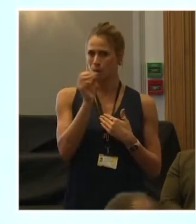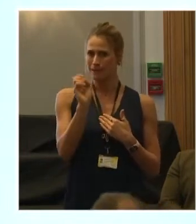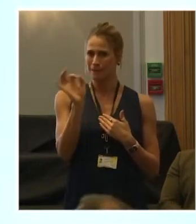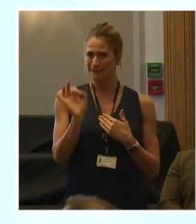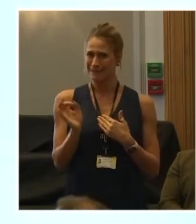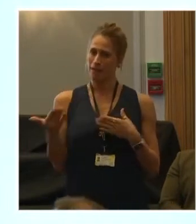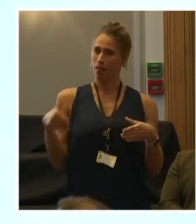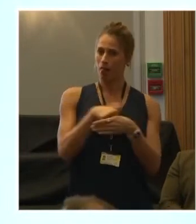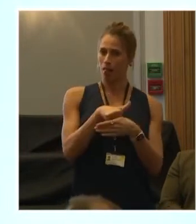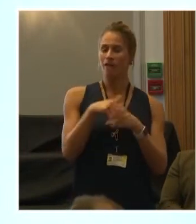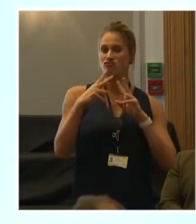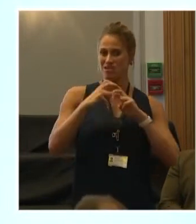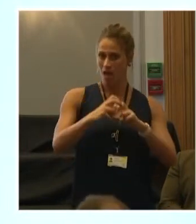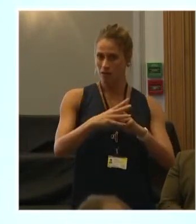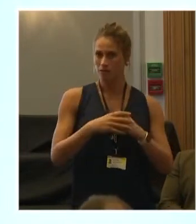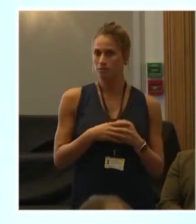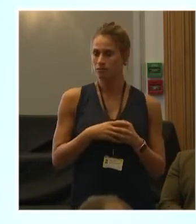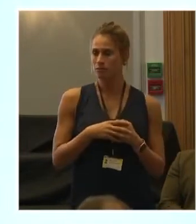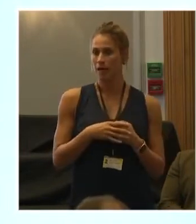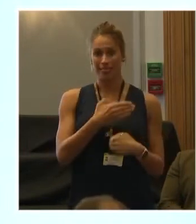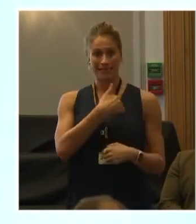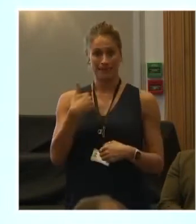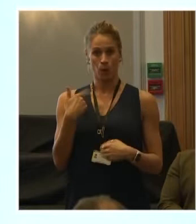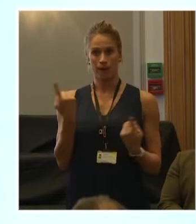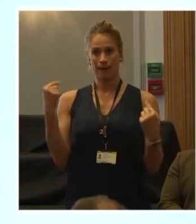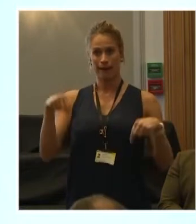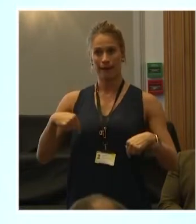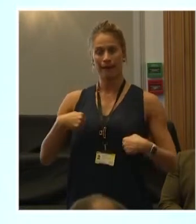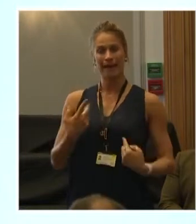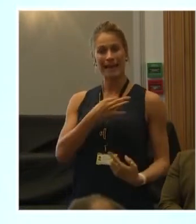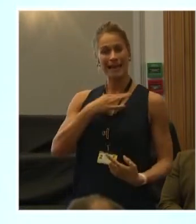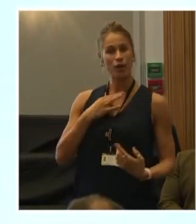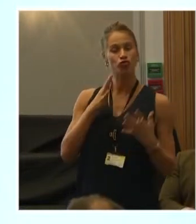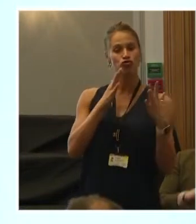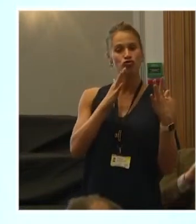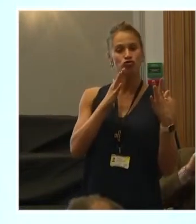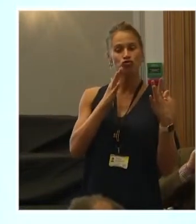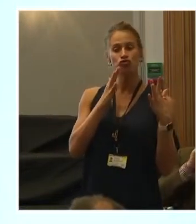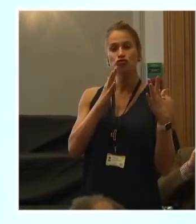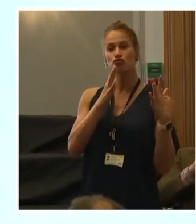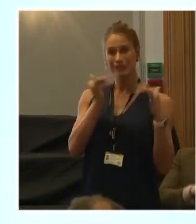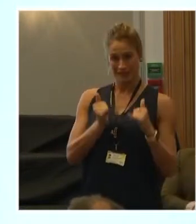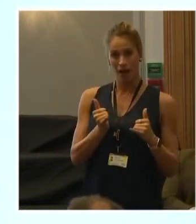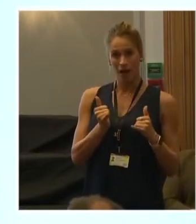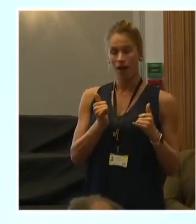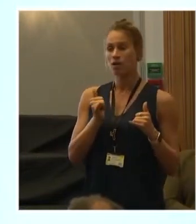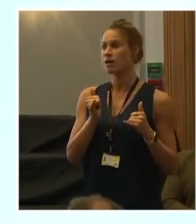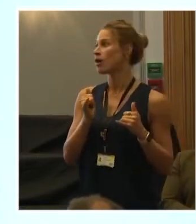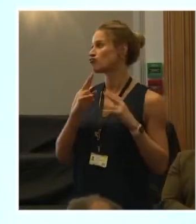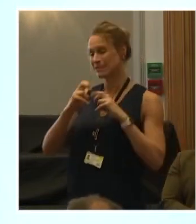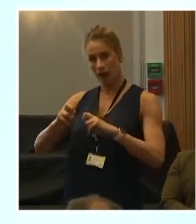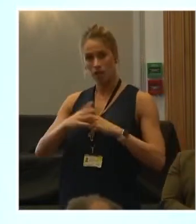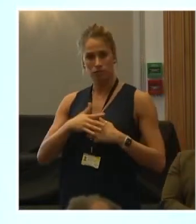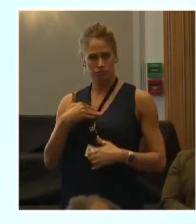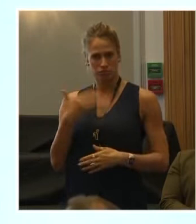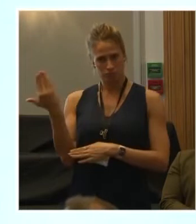of your feedback, we had an excellent session this morning specifically on clinical research. As I said, Retina UK is the top source